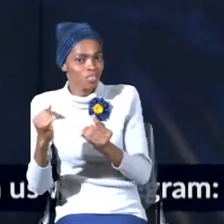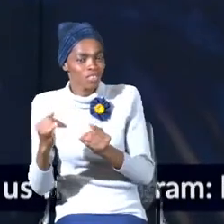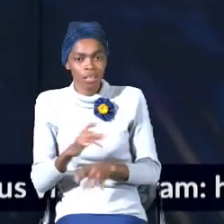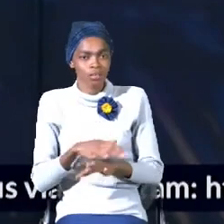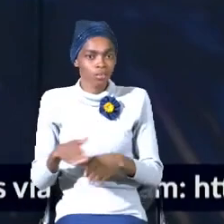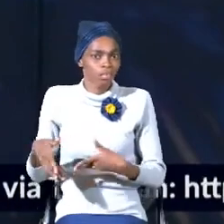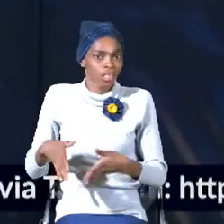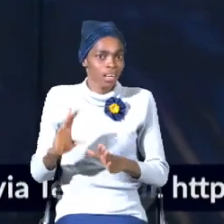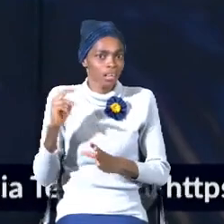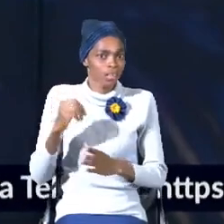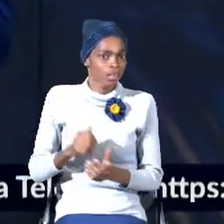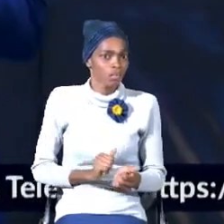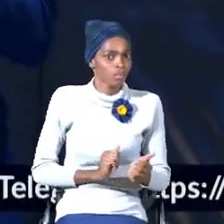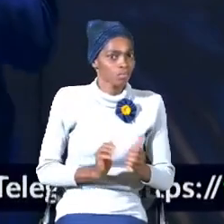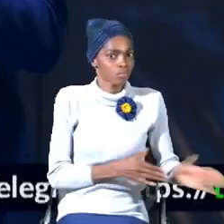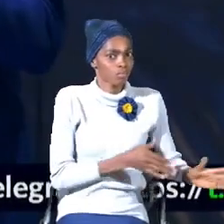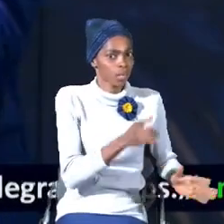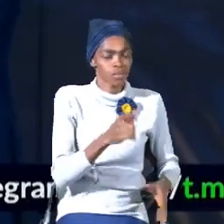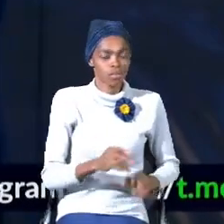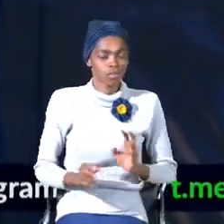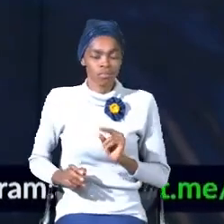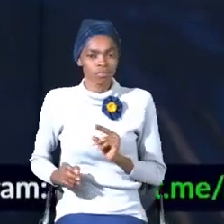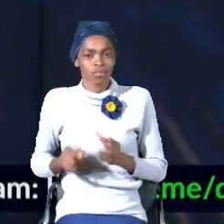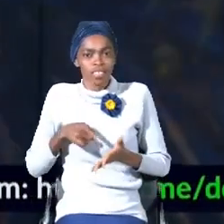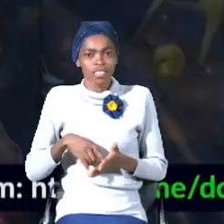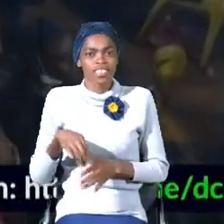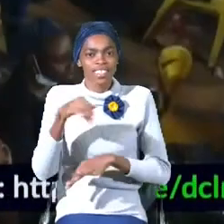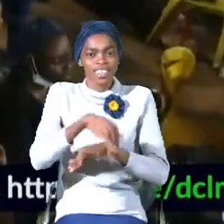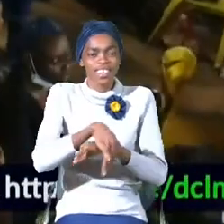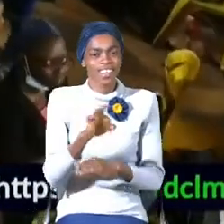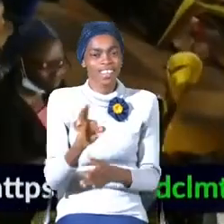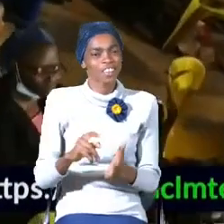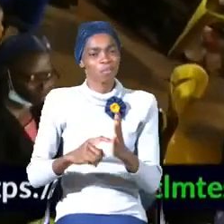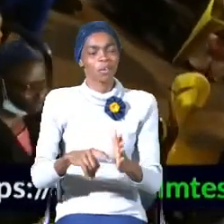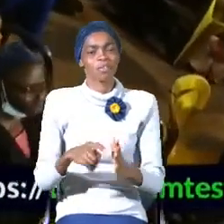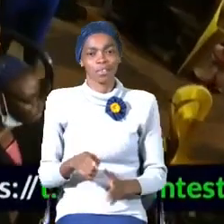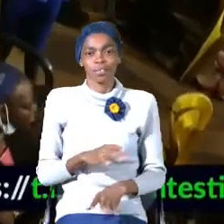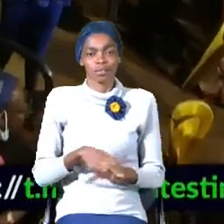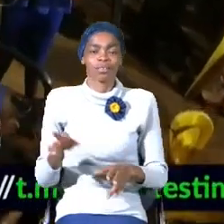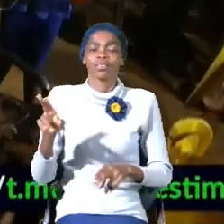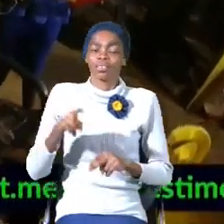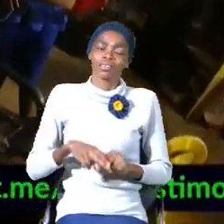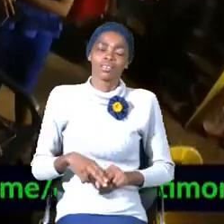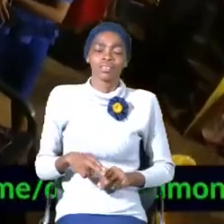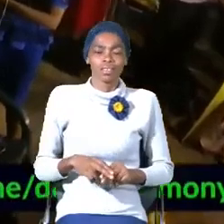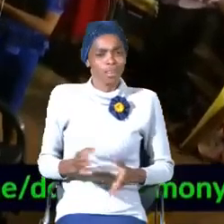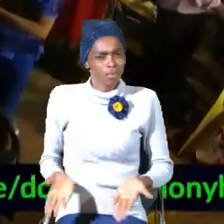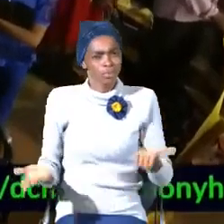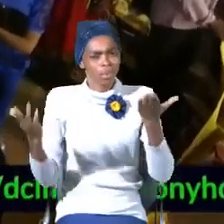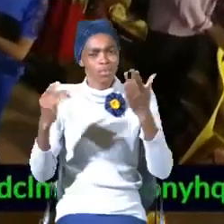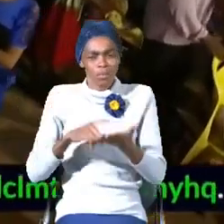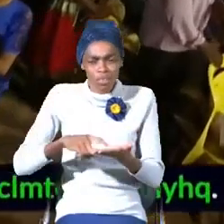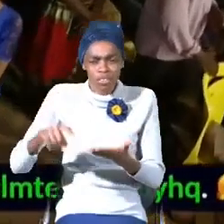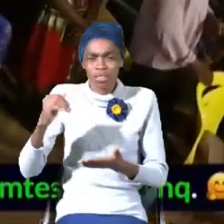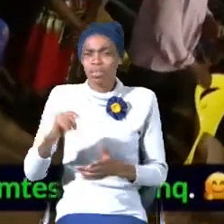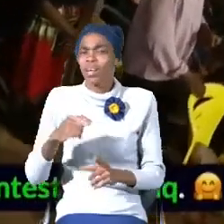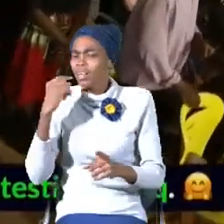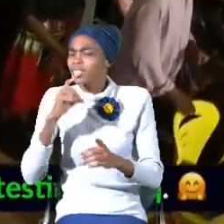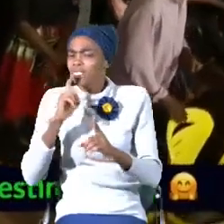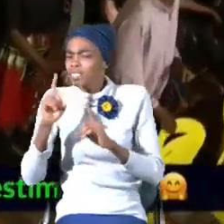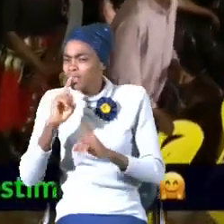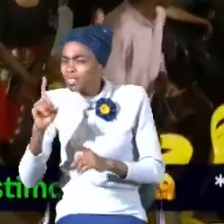of manifestation. Don't just sit down. Rise up. Check up on yourself. Speak the new word. Speak.